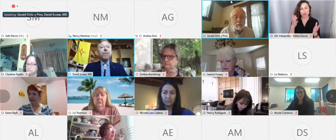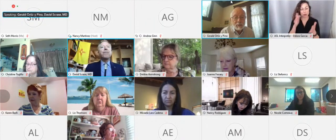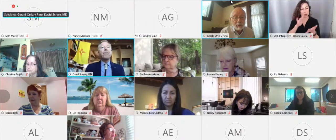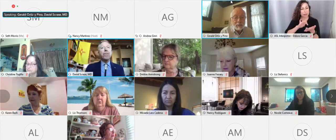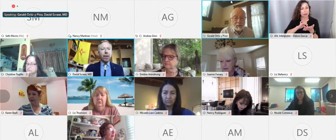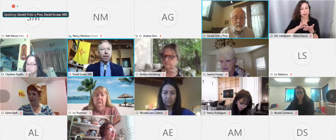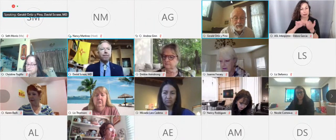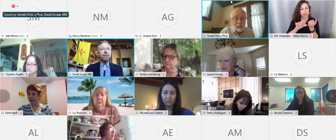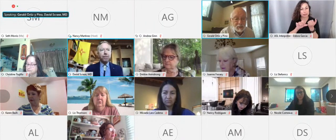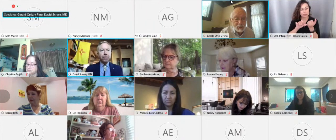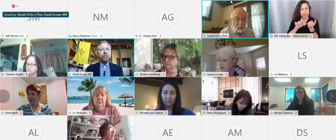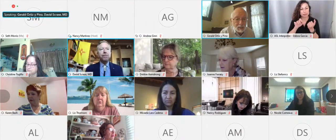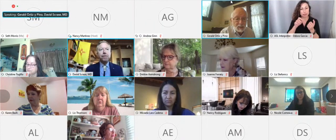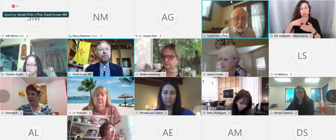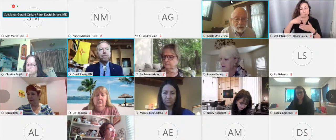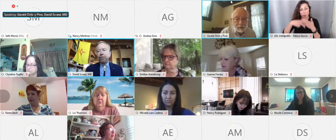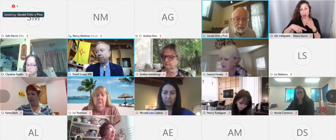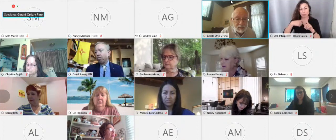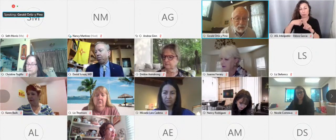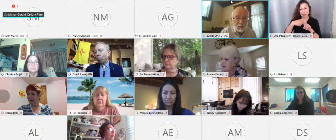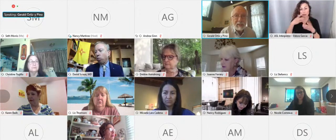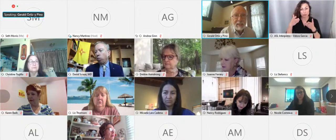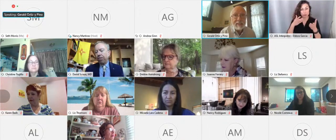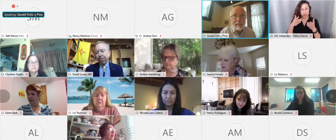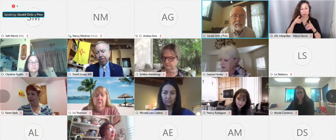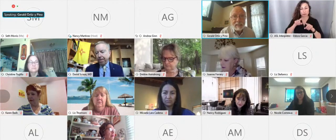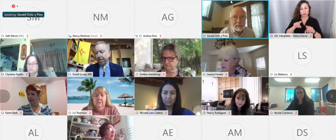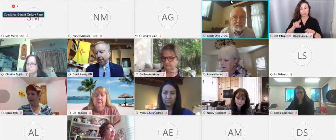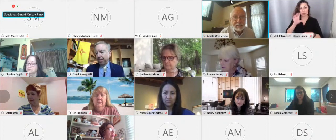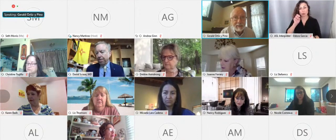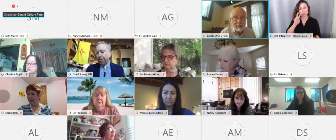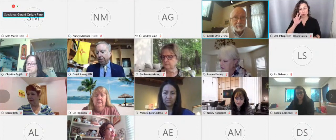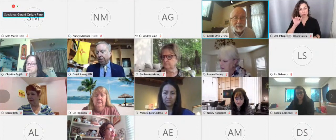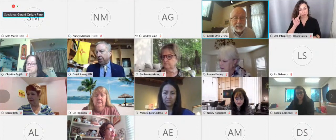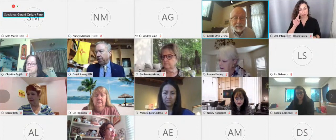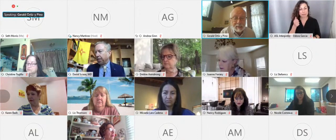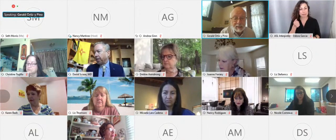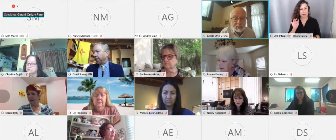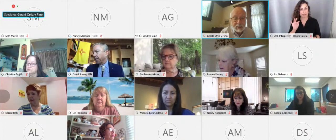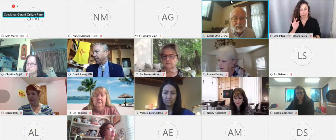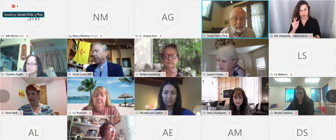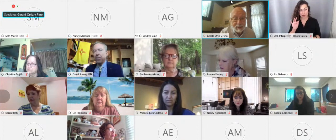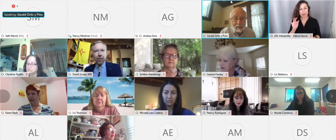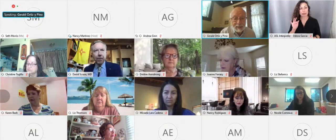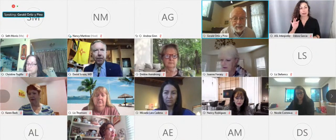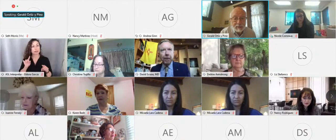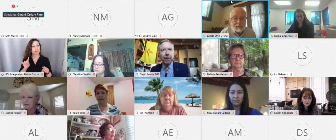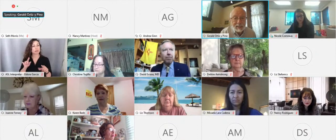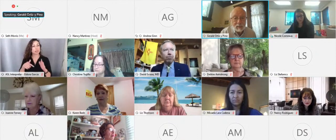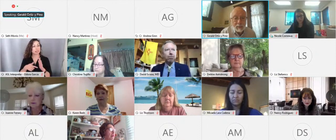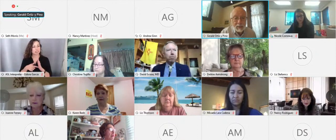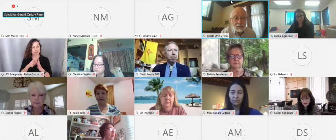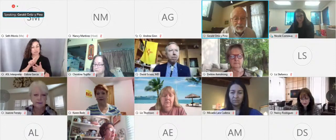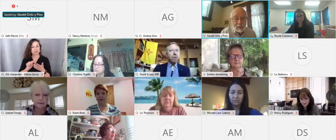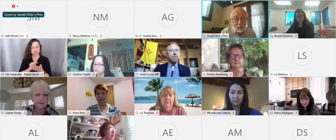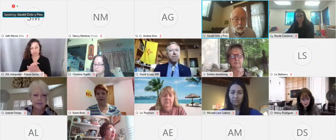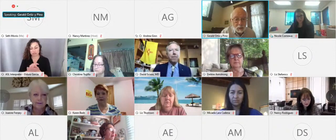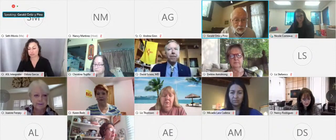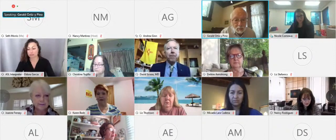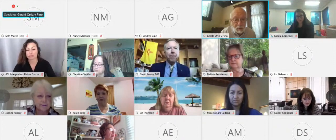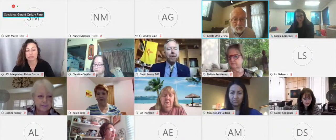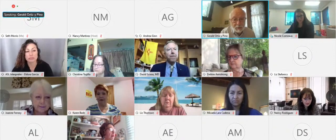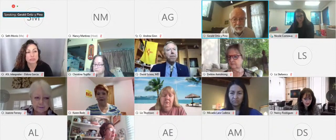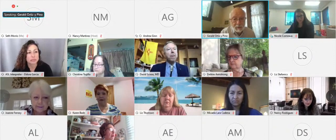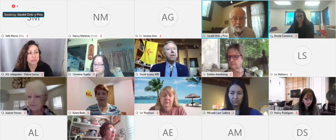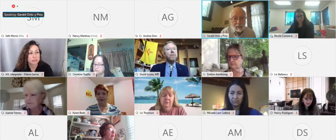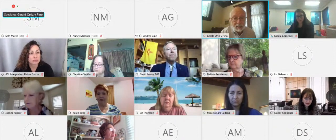assistance programs and services during the COVID-19 era, the pandemic era. And we've got with us